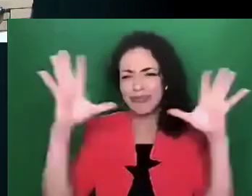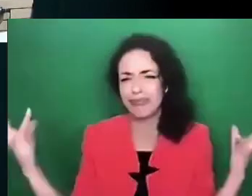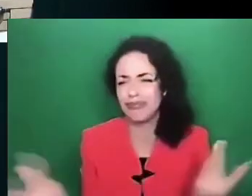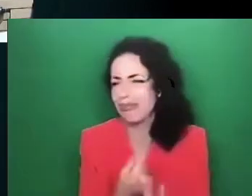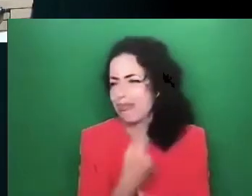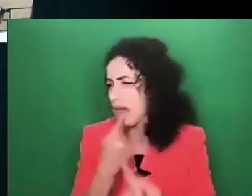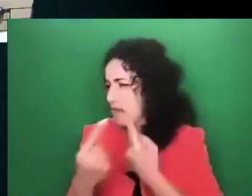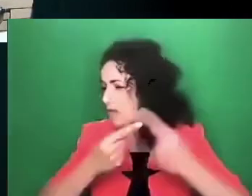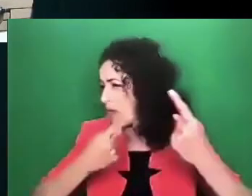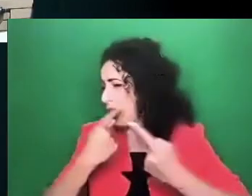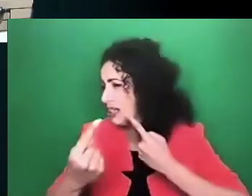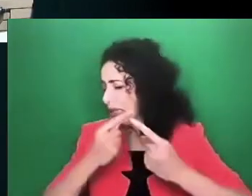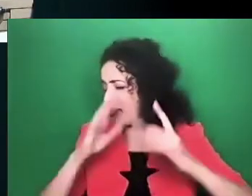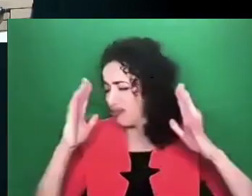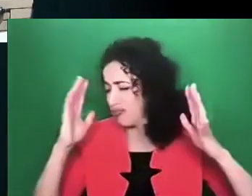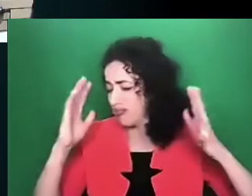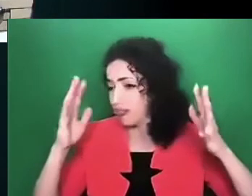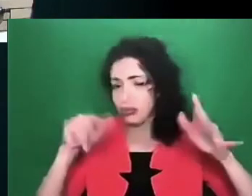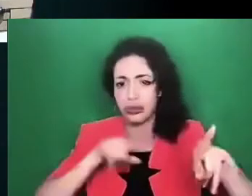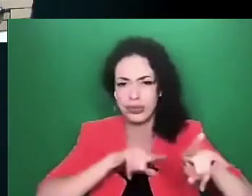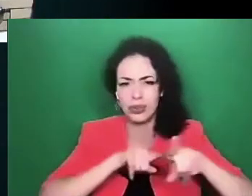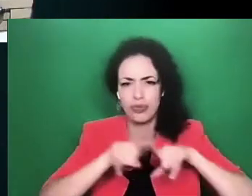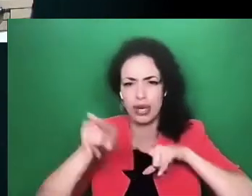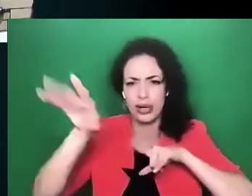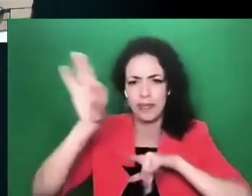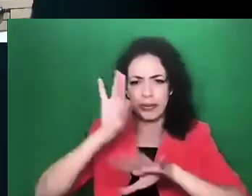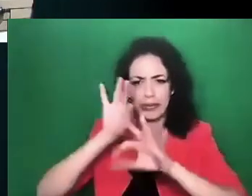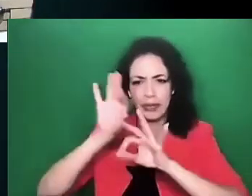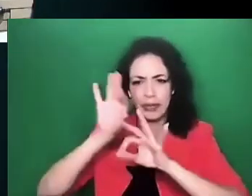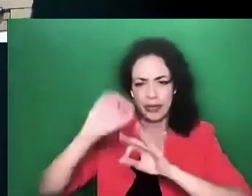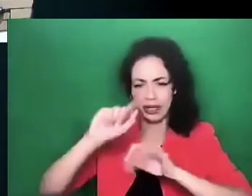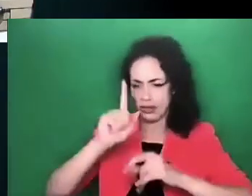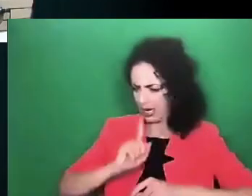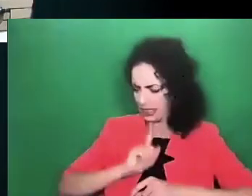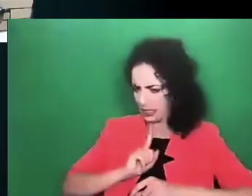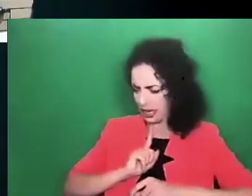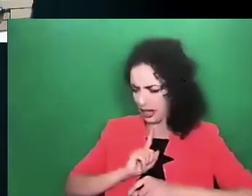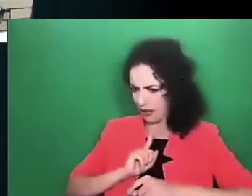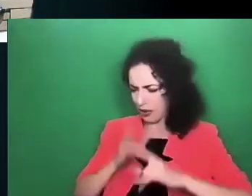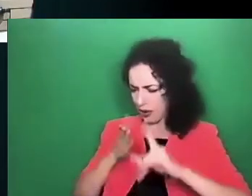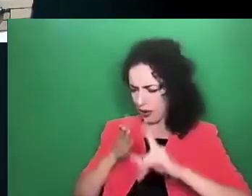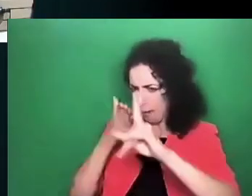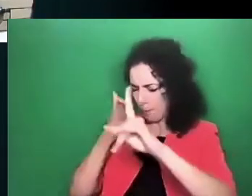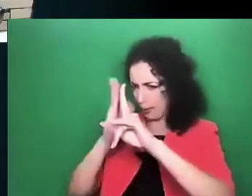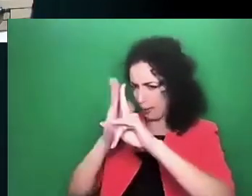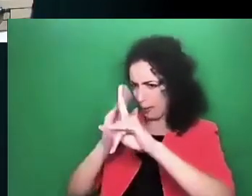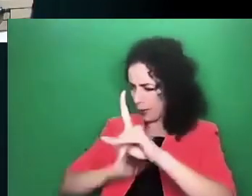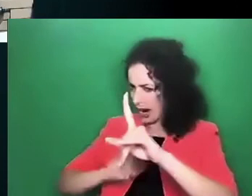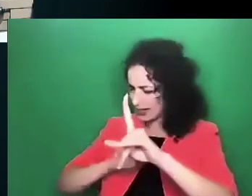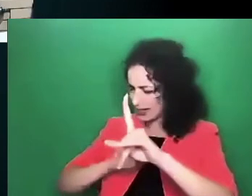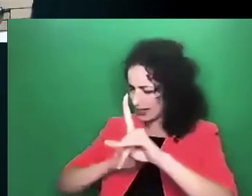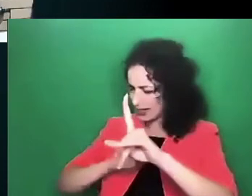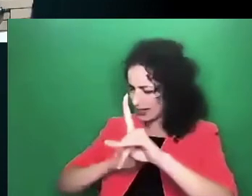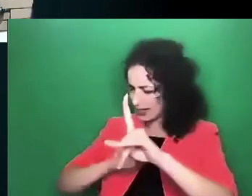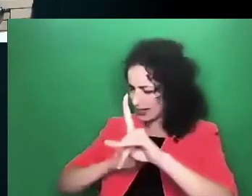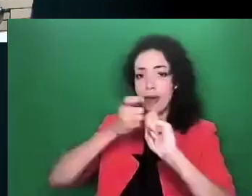pull out your own self out of a thread that you just see. And then it becomes like an anchor, I suppose. I think